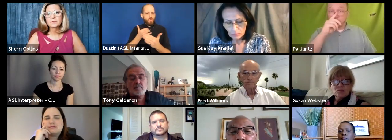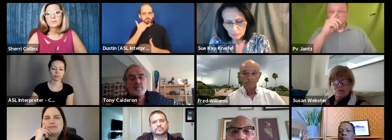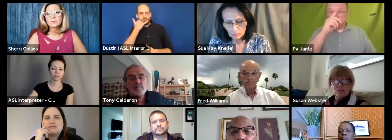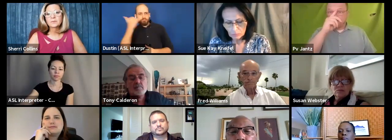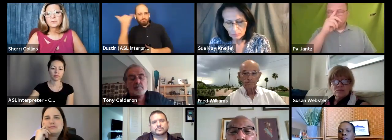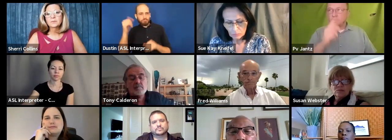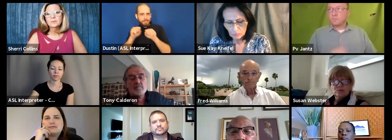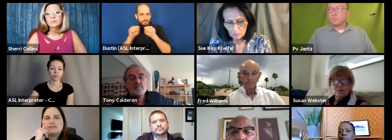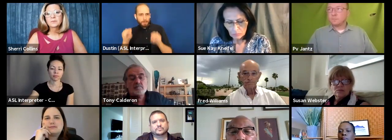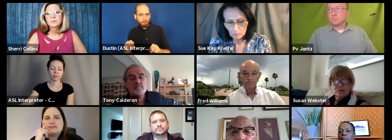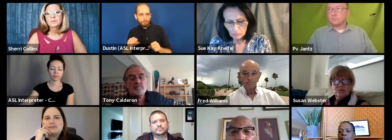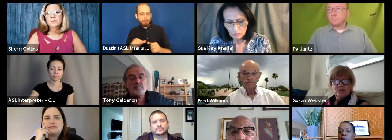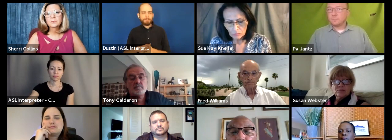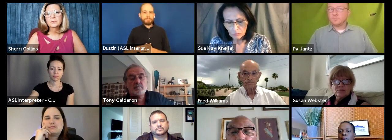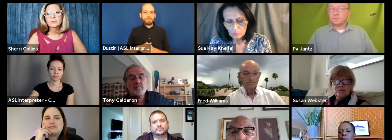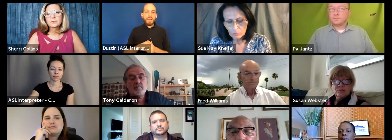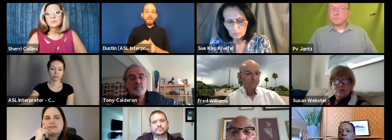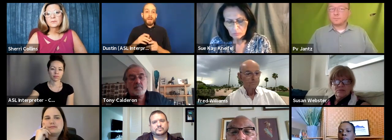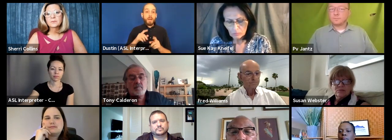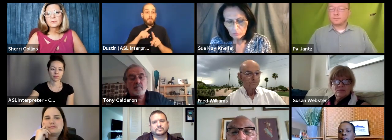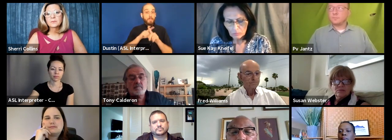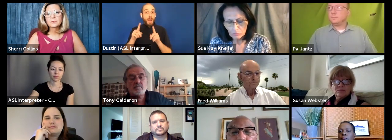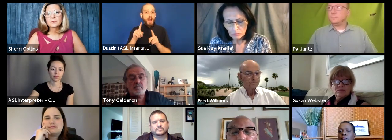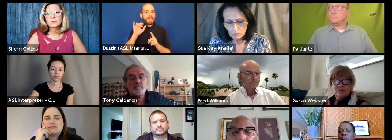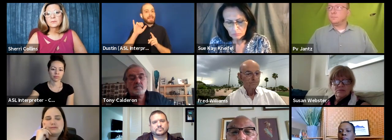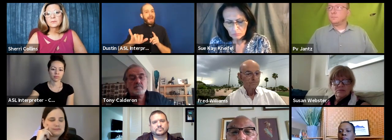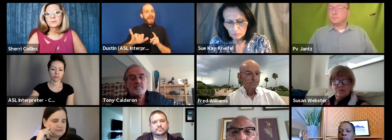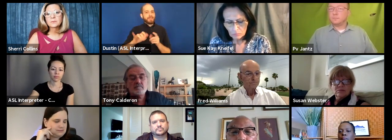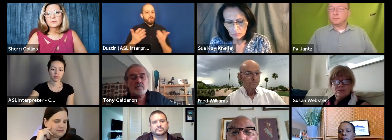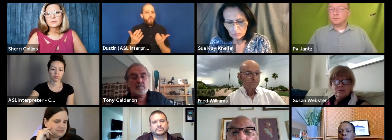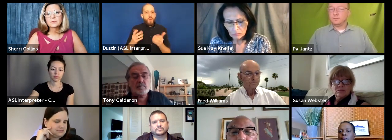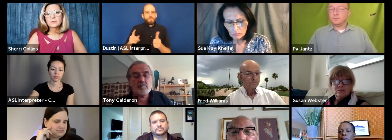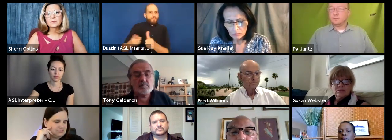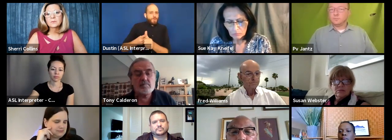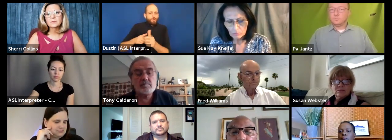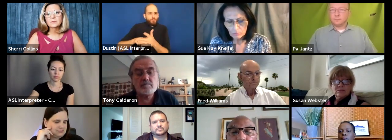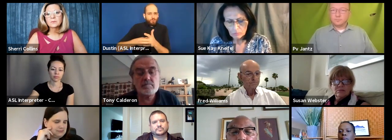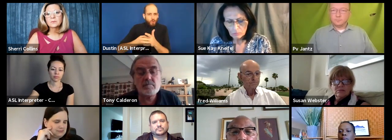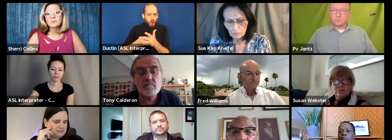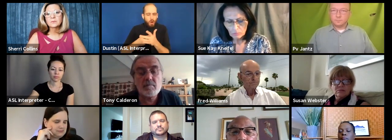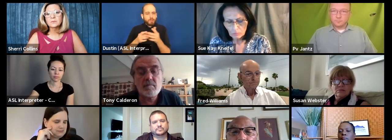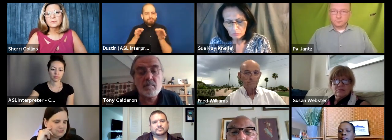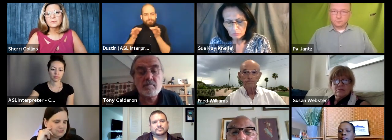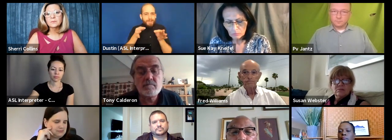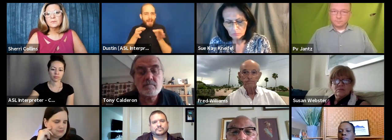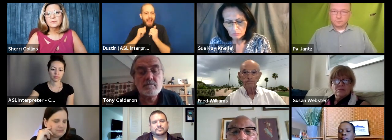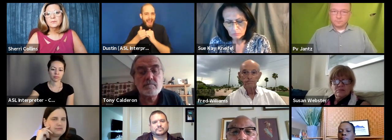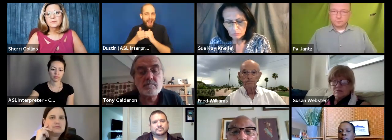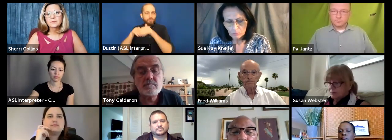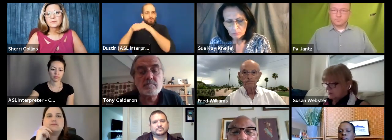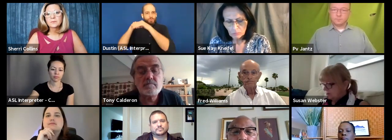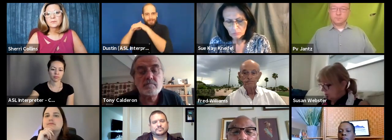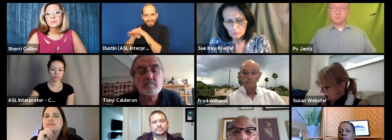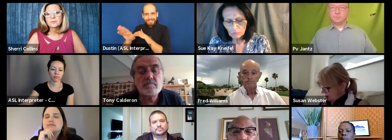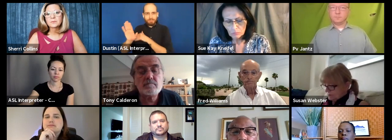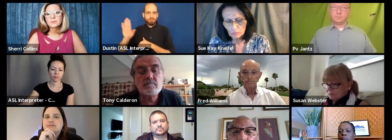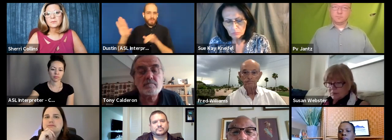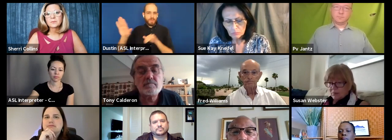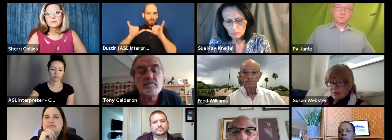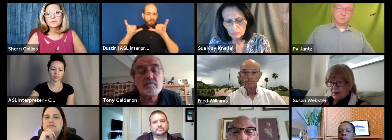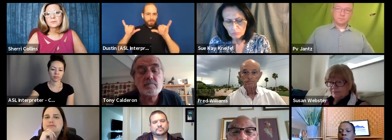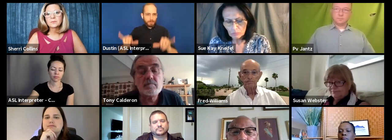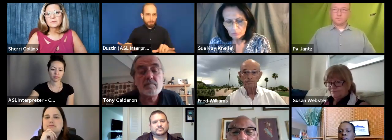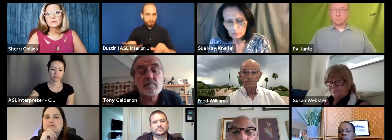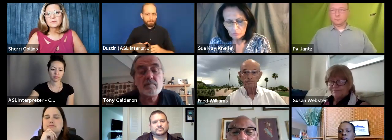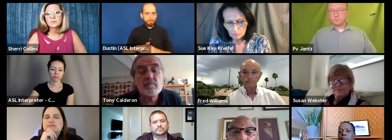But more recently, that's what we started off with, is getting into the system. The second thing that we have been working